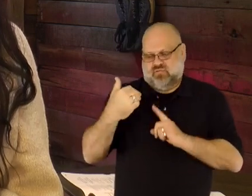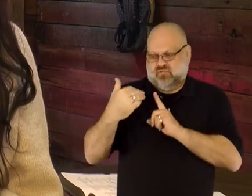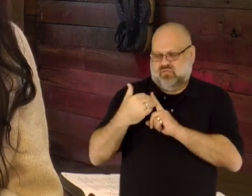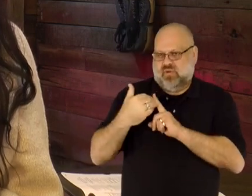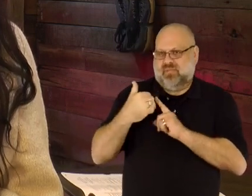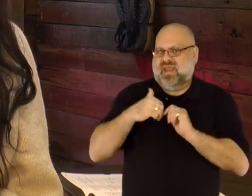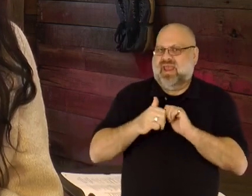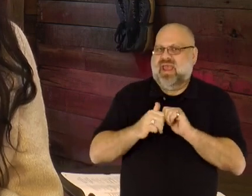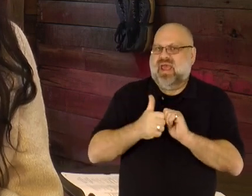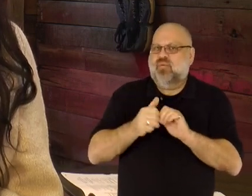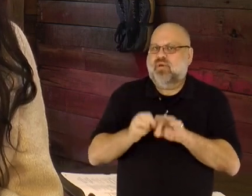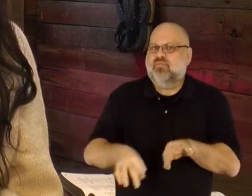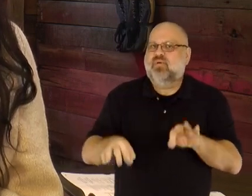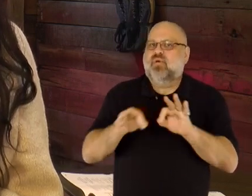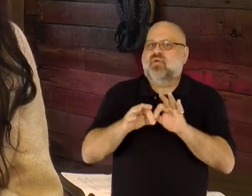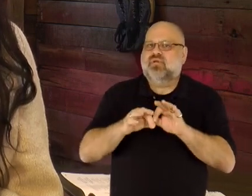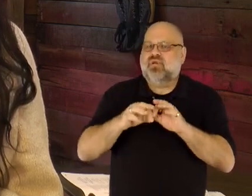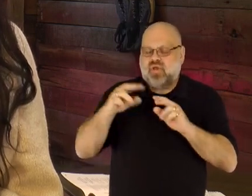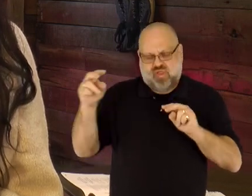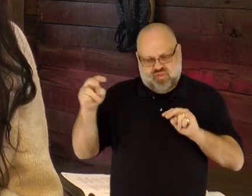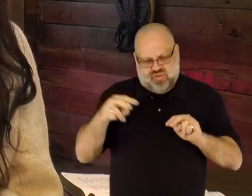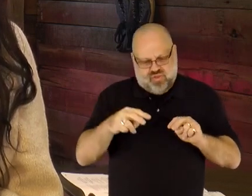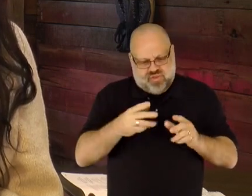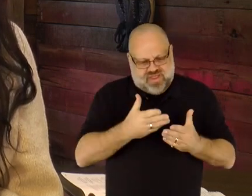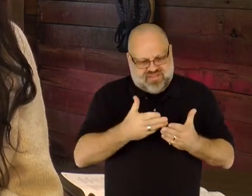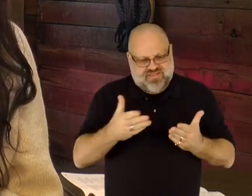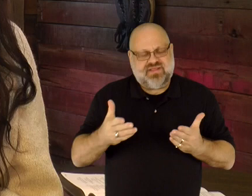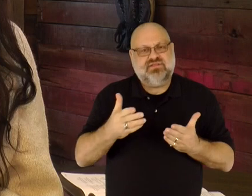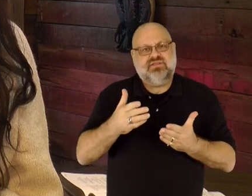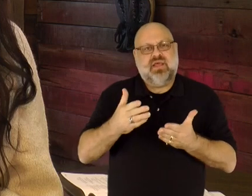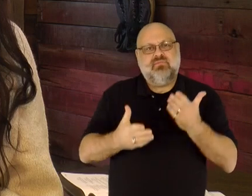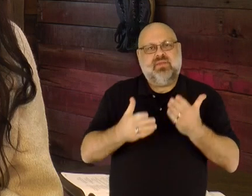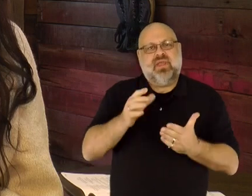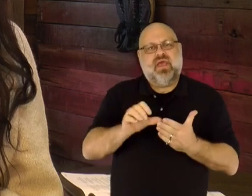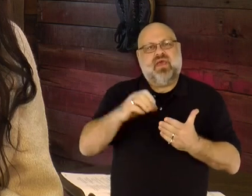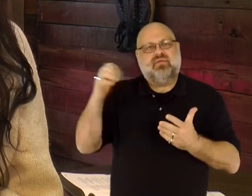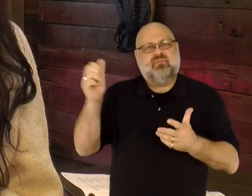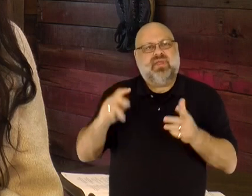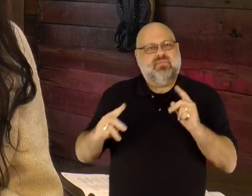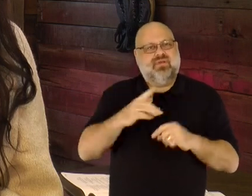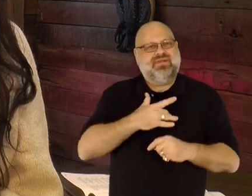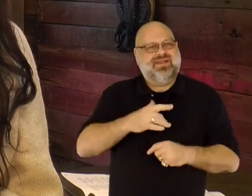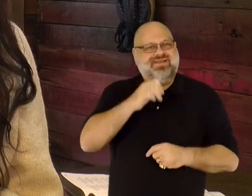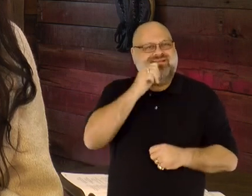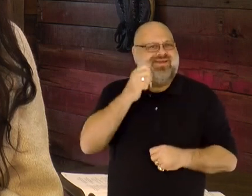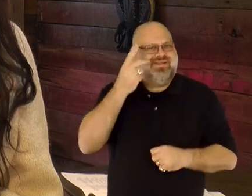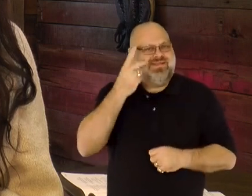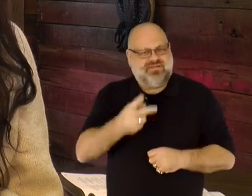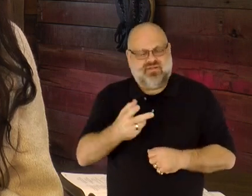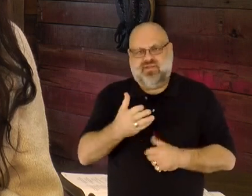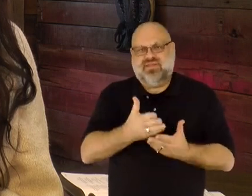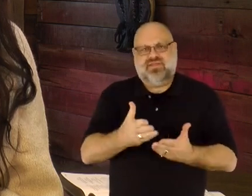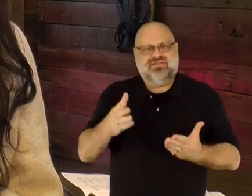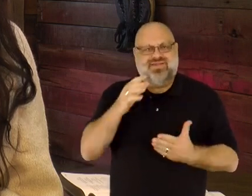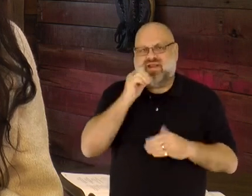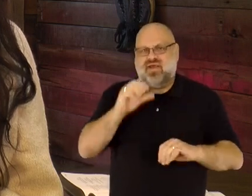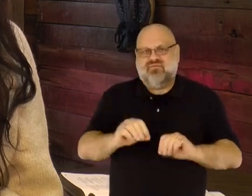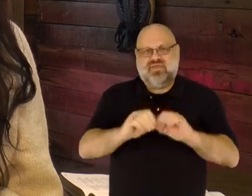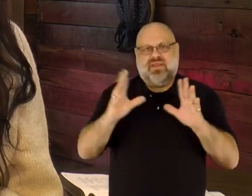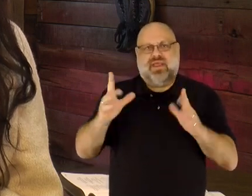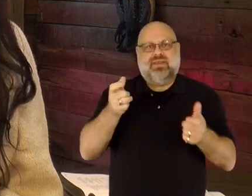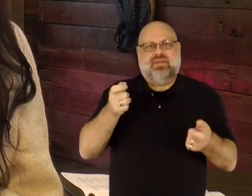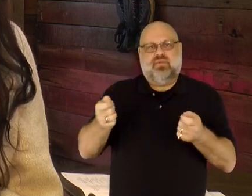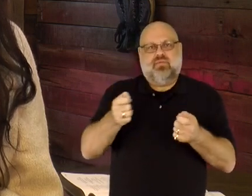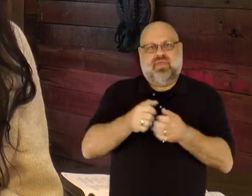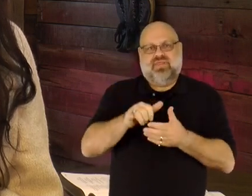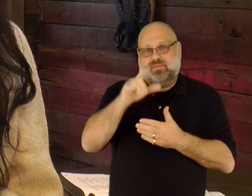just reminded how important it is to look at the things that maybe other people don't see or the things that aren't obvious